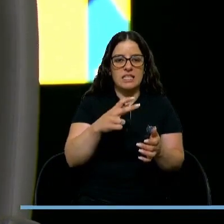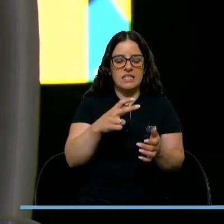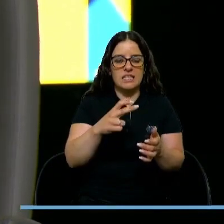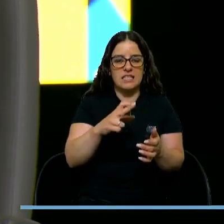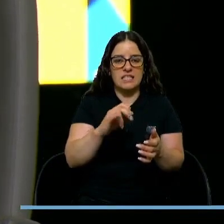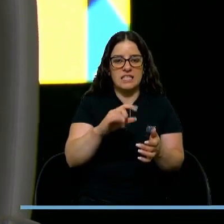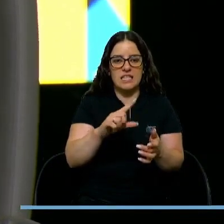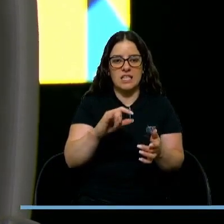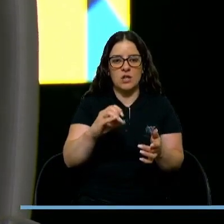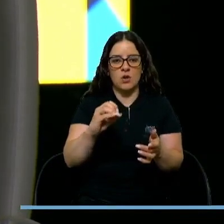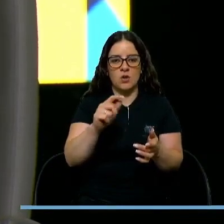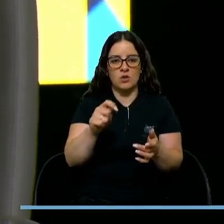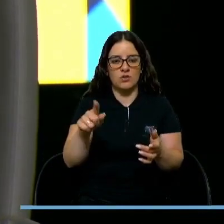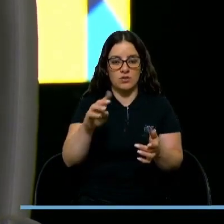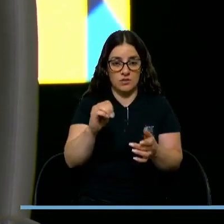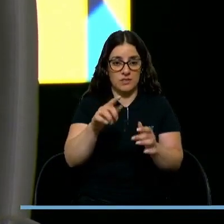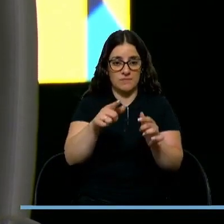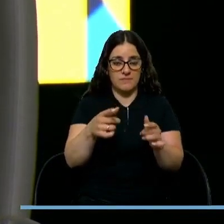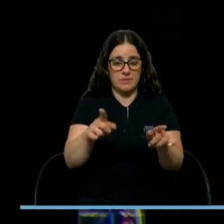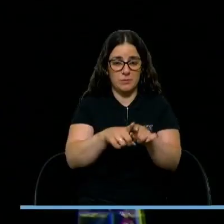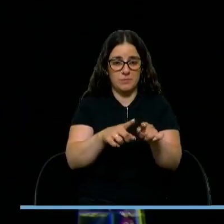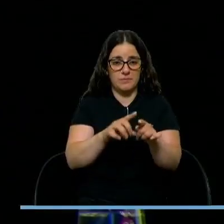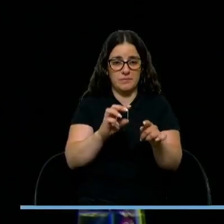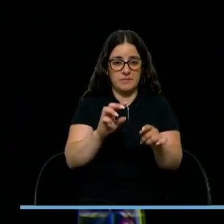123 trillions of investment to reach.